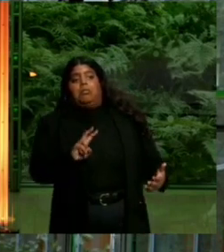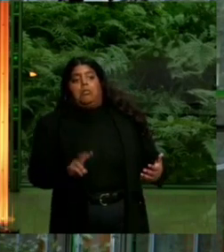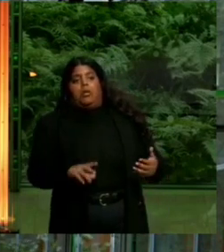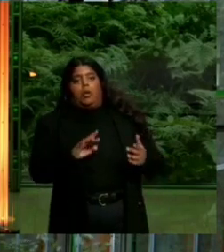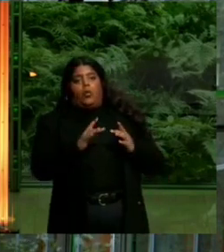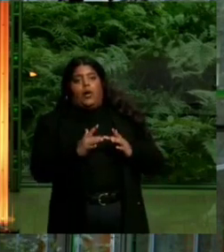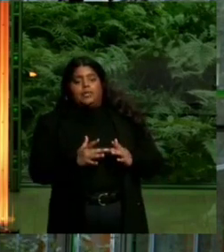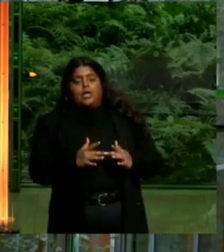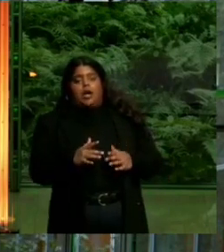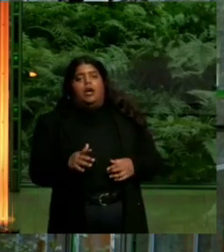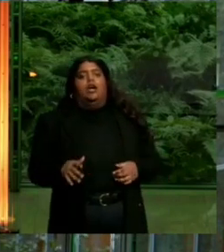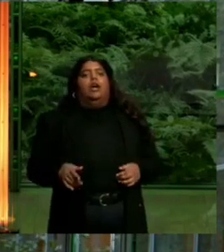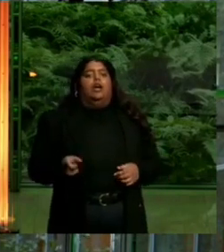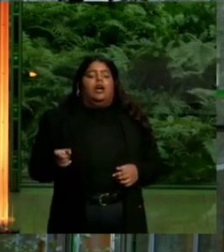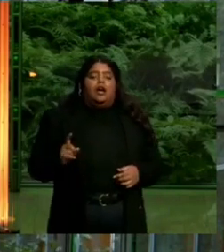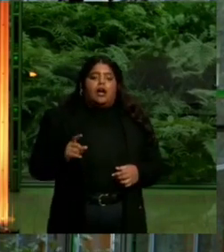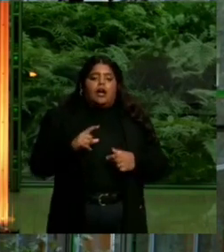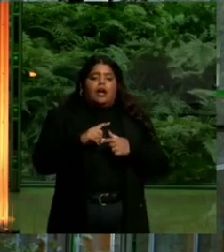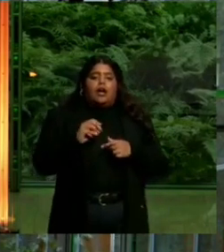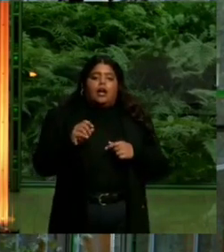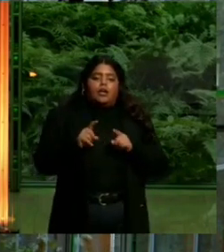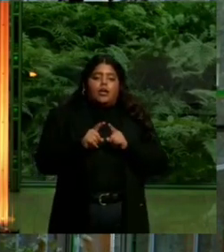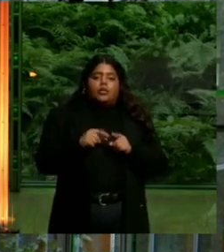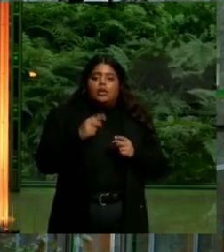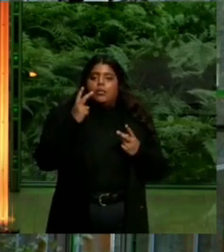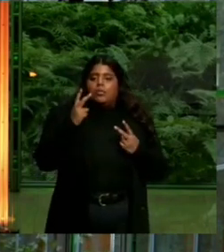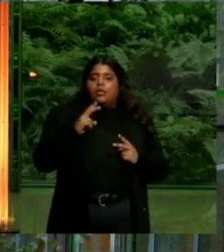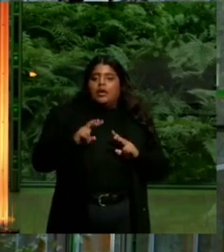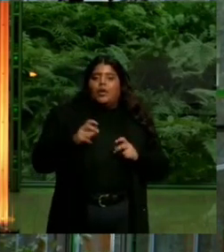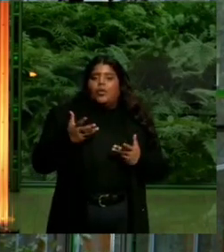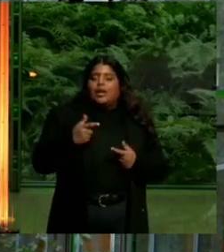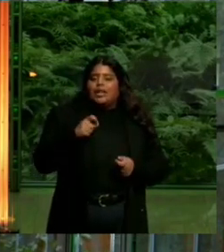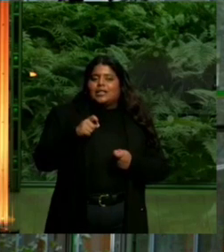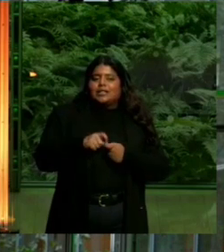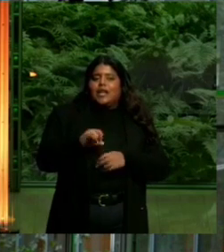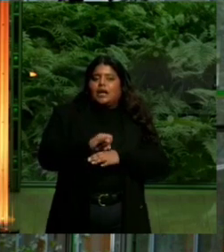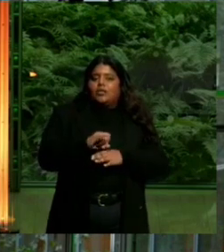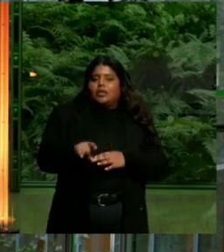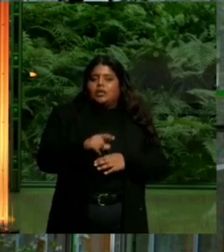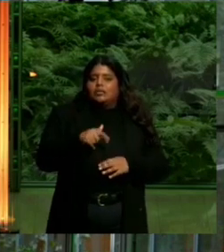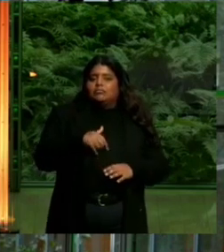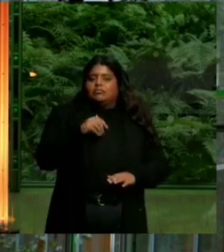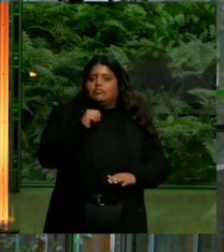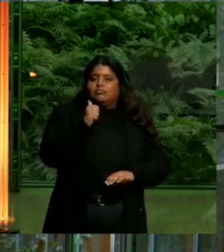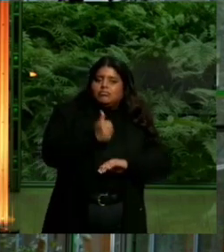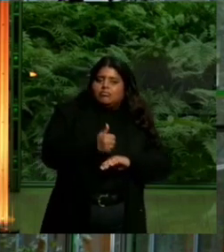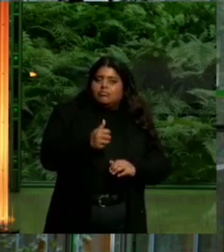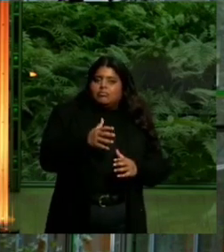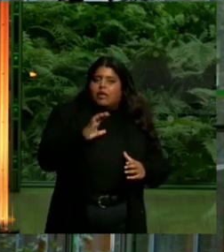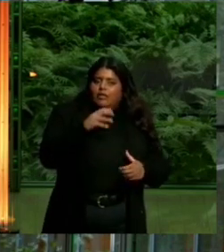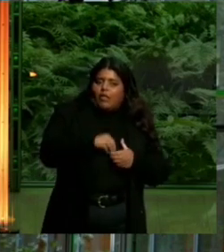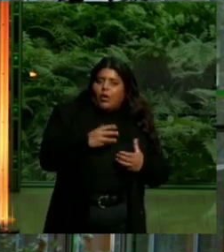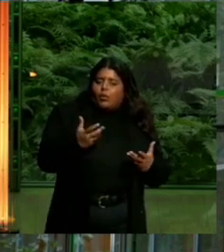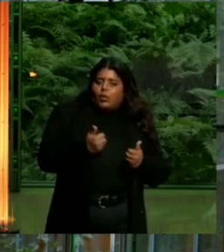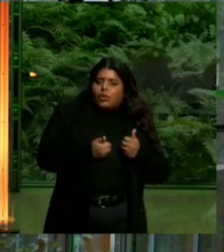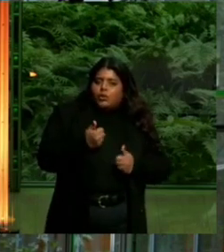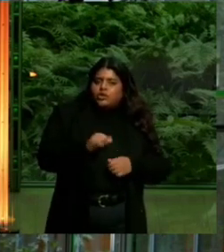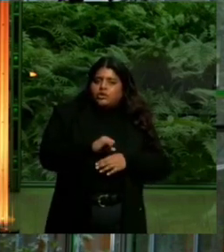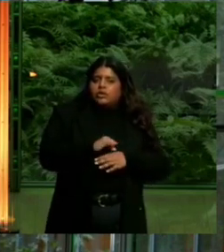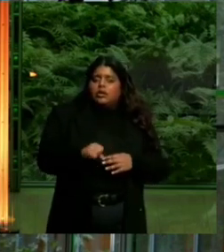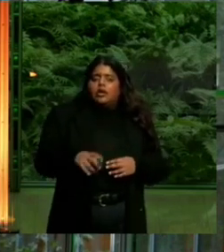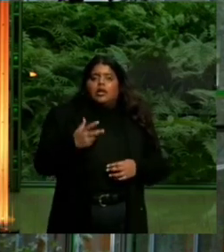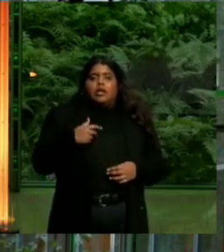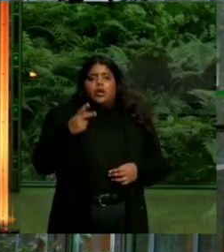have an industry. Actually, here I'm looking at what exact industry does this belong in, and I give it a prompt saying, "Hey, look at the copy